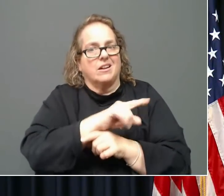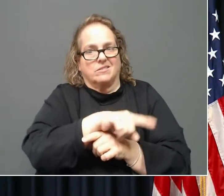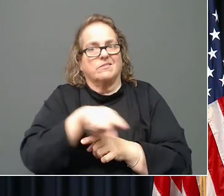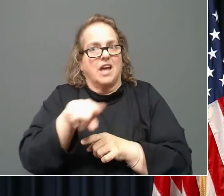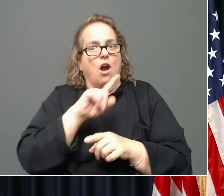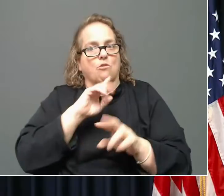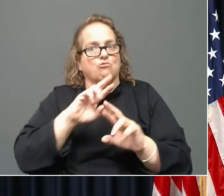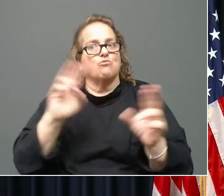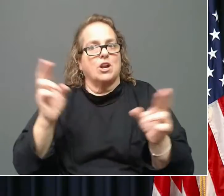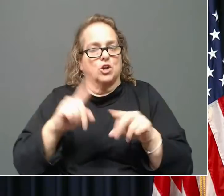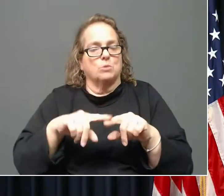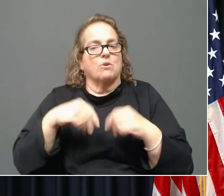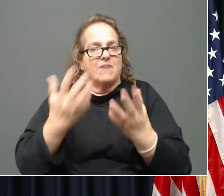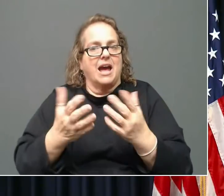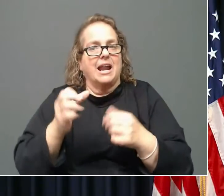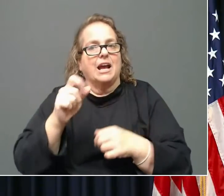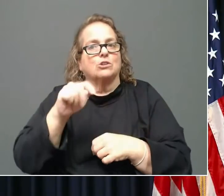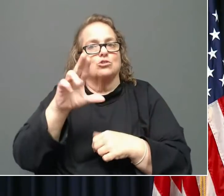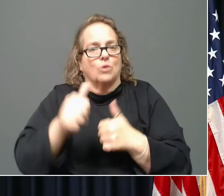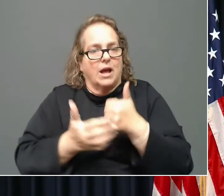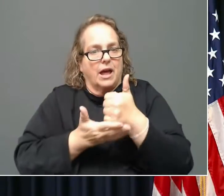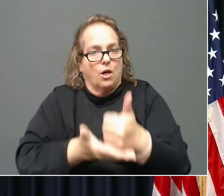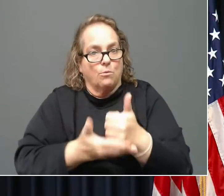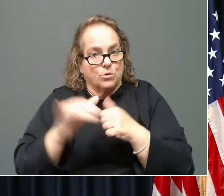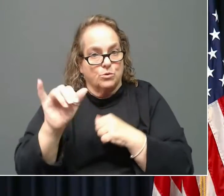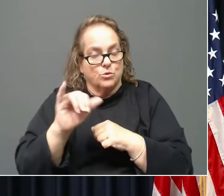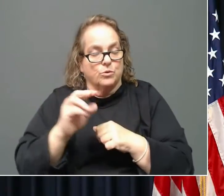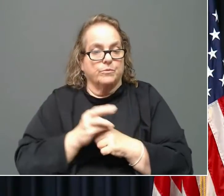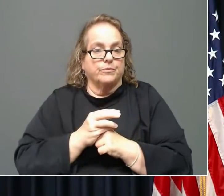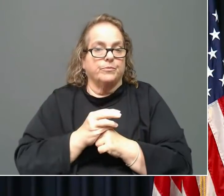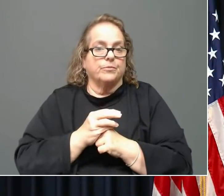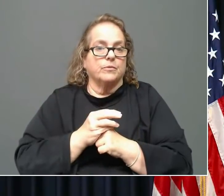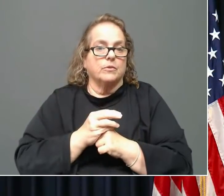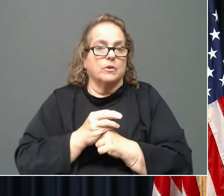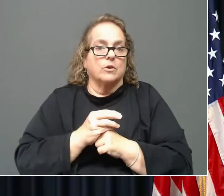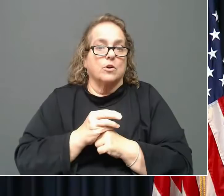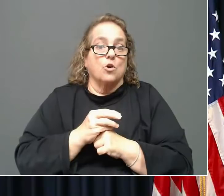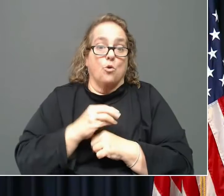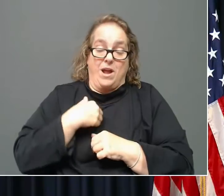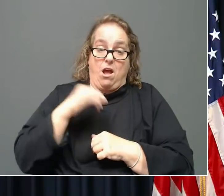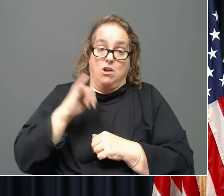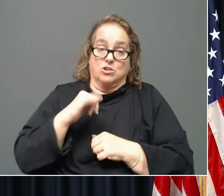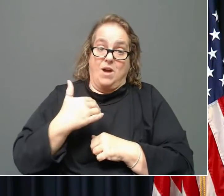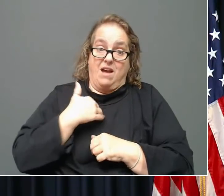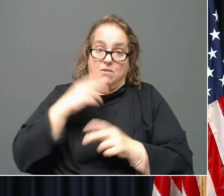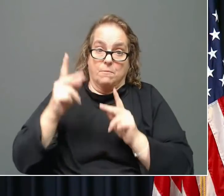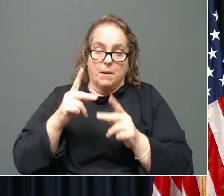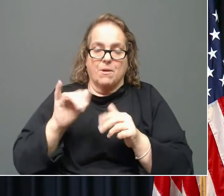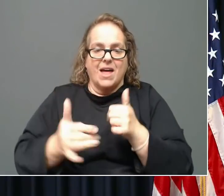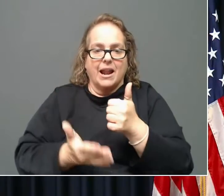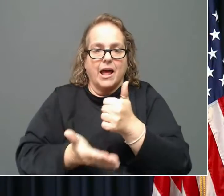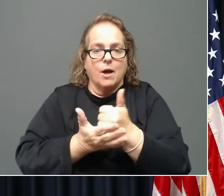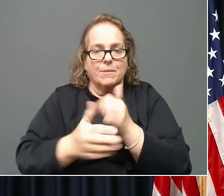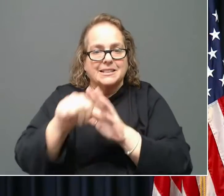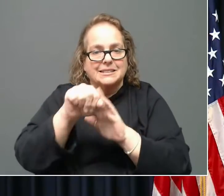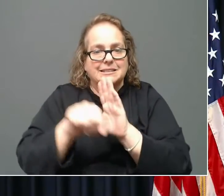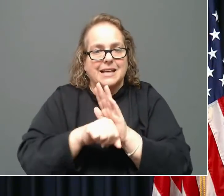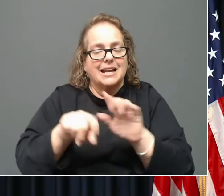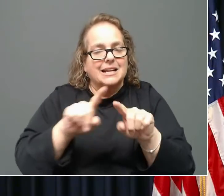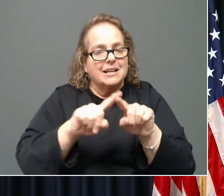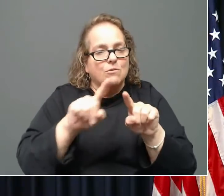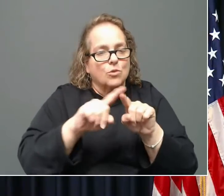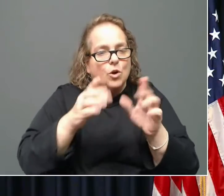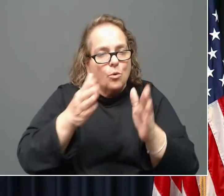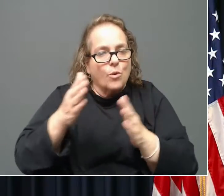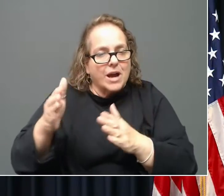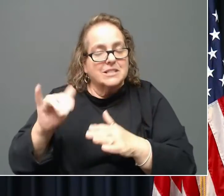provide extra help. We also have some folks that have been helping out the state in other capacities that have the